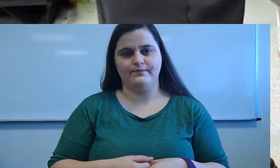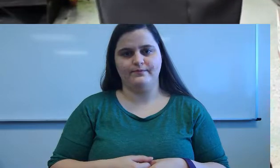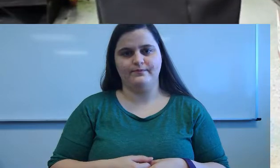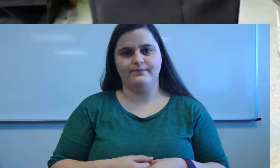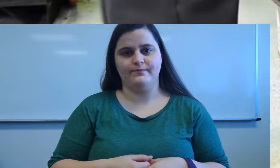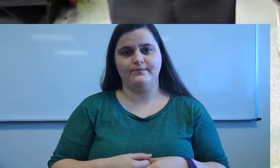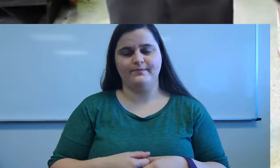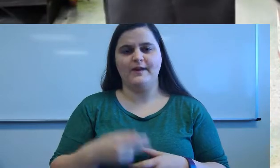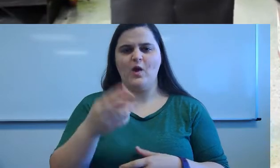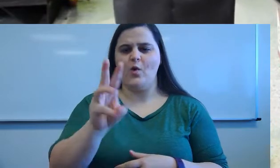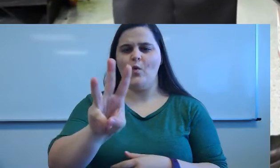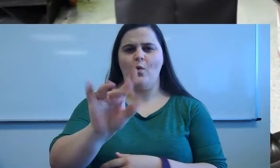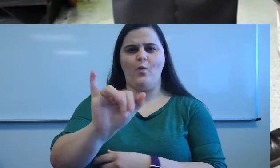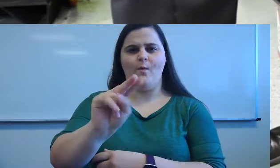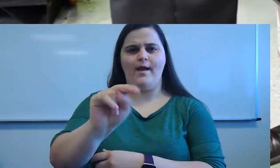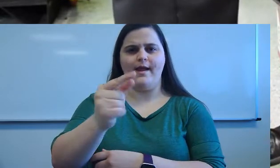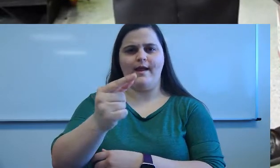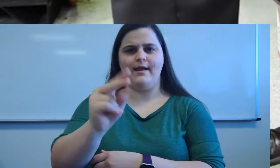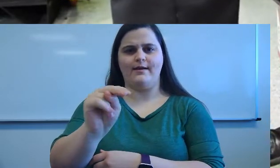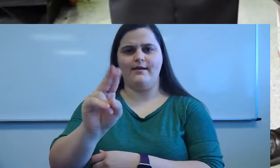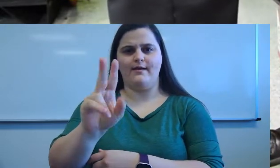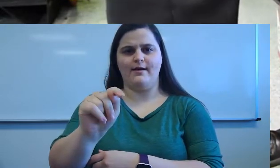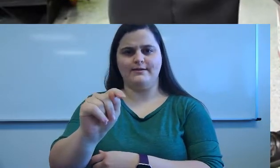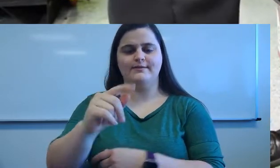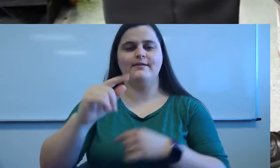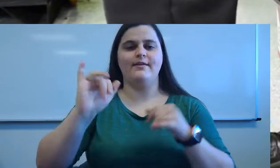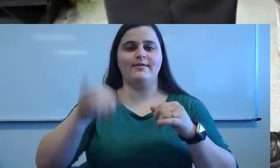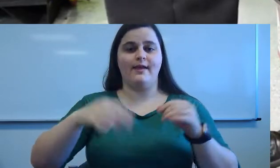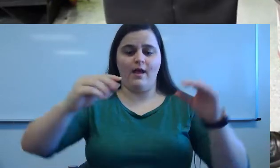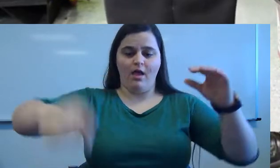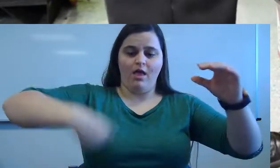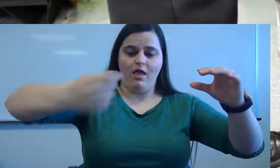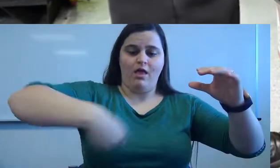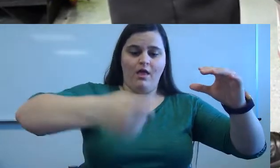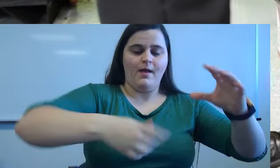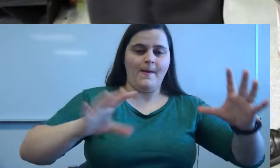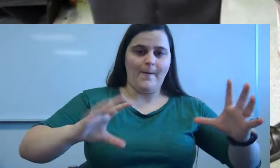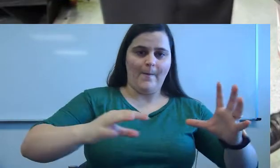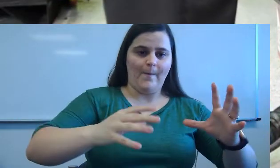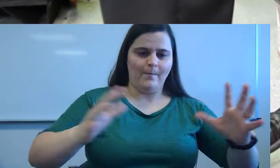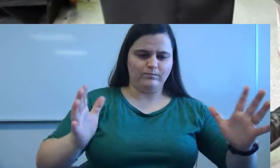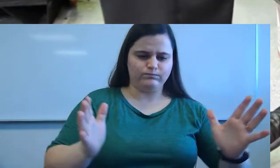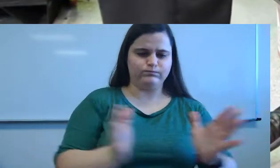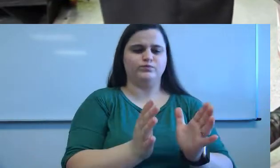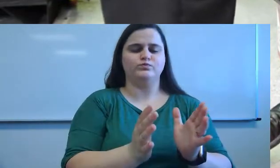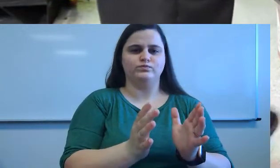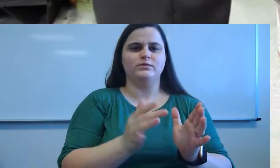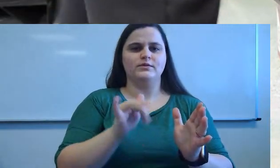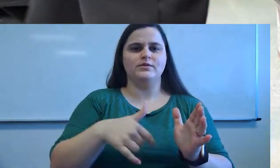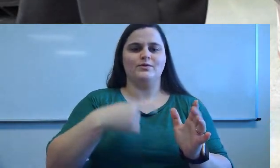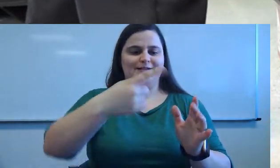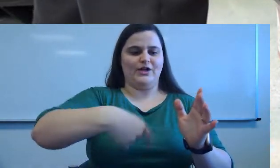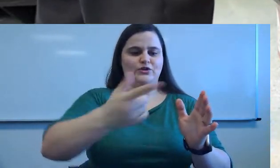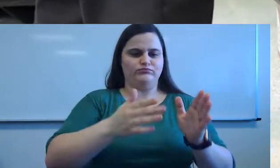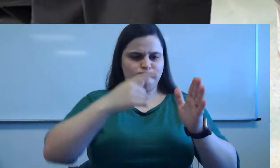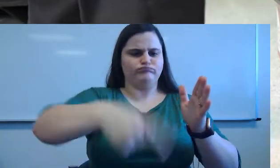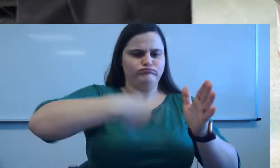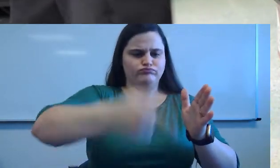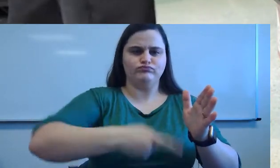We have our wing nut. This wing nut squishes all of it together so it sits on the machine nice and true.